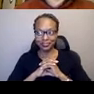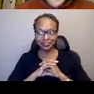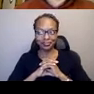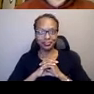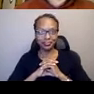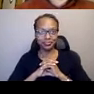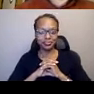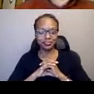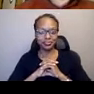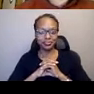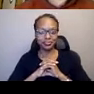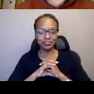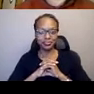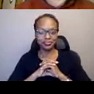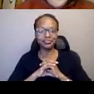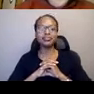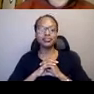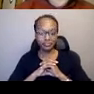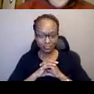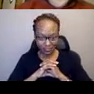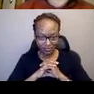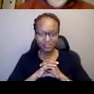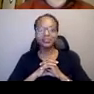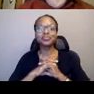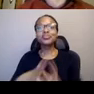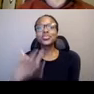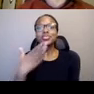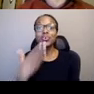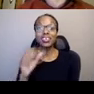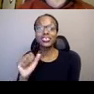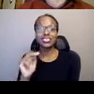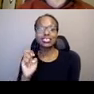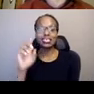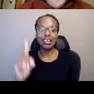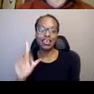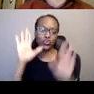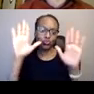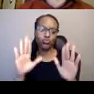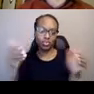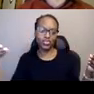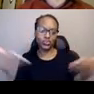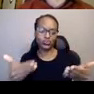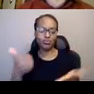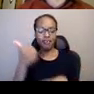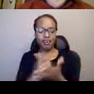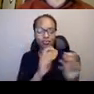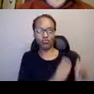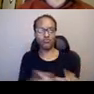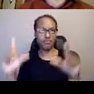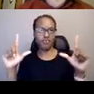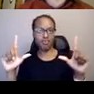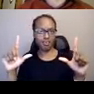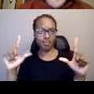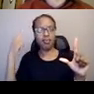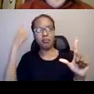Thank you, Sinead. Wonderful introduction, and really help us to sort of frame and think about, the days